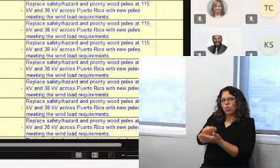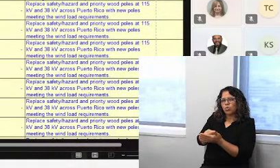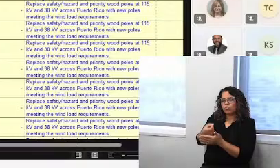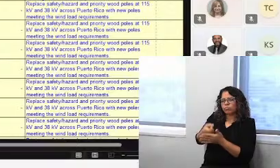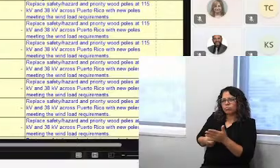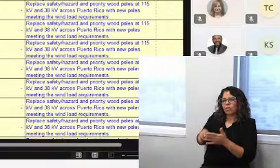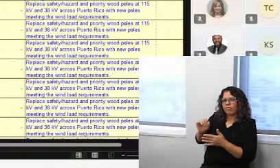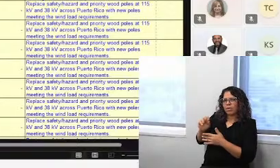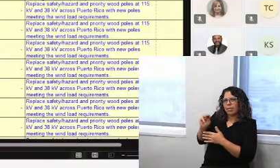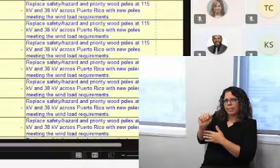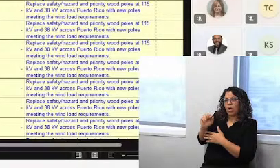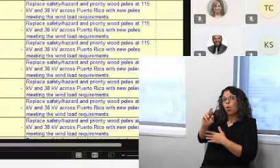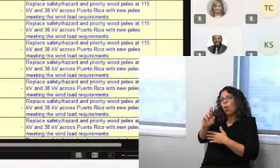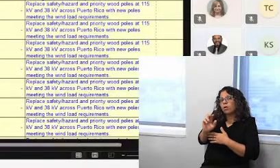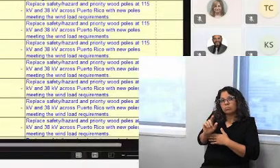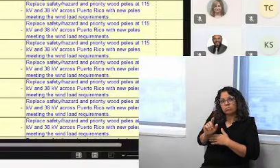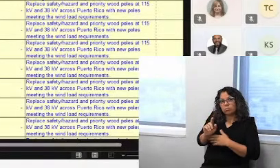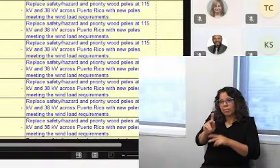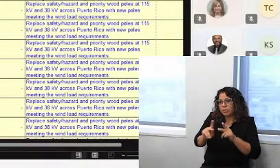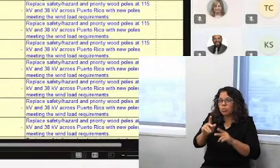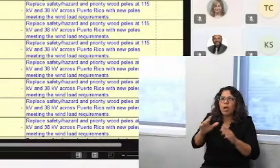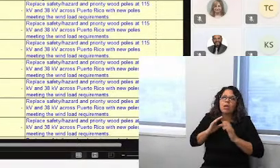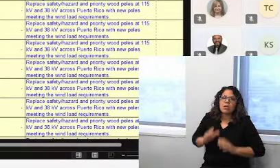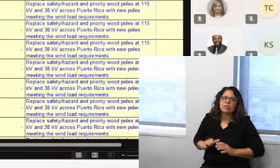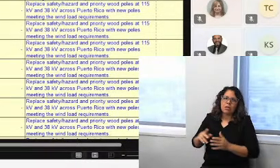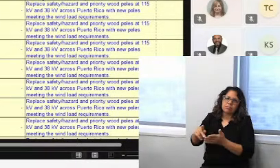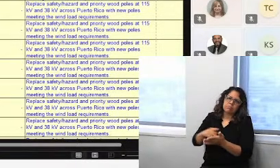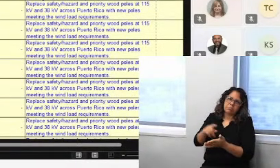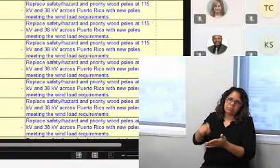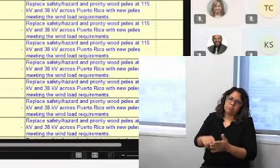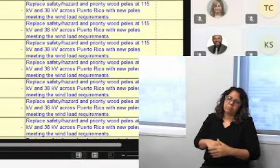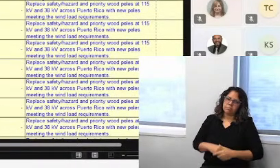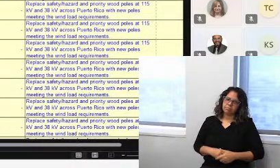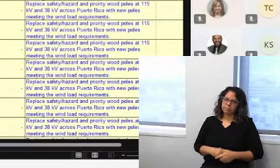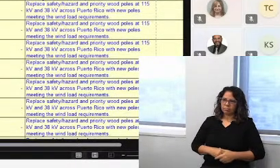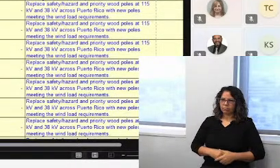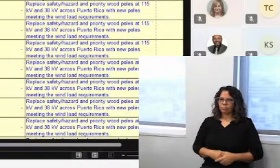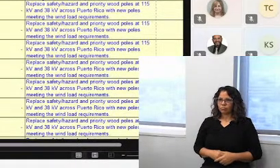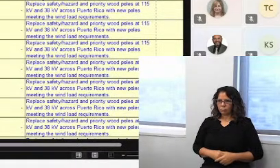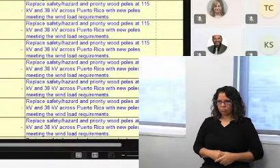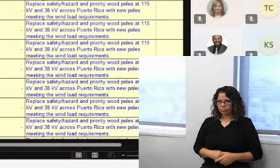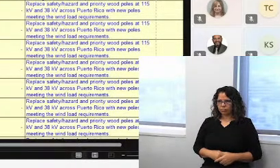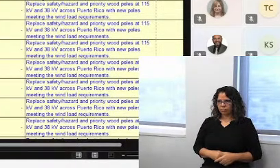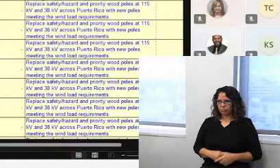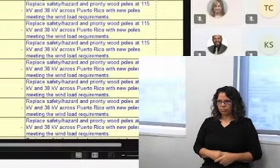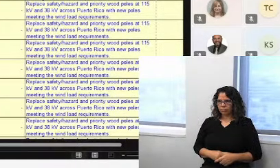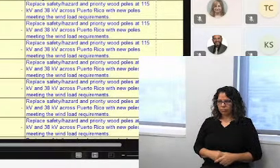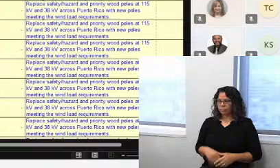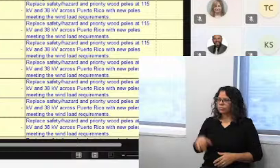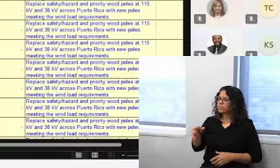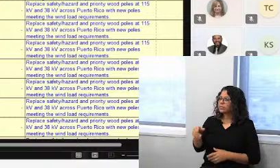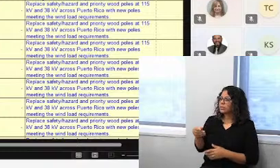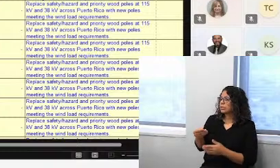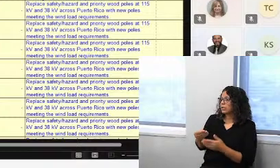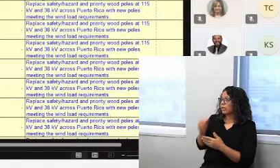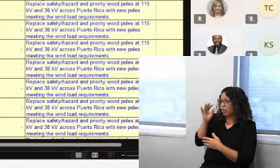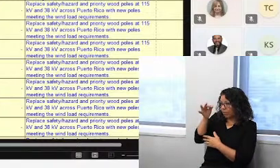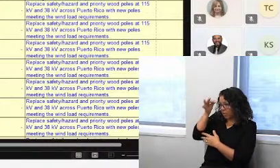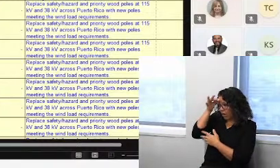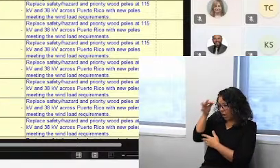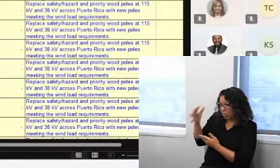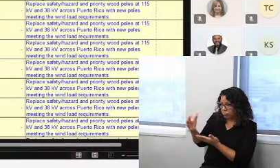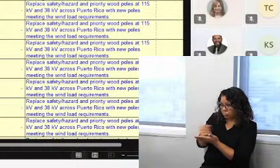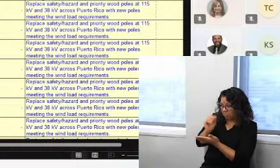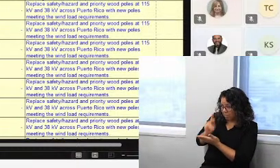But is there an instance where you would have to do a refund on the federal side, like back to FEMA, or no? So